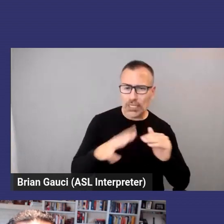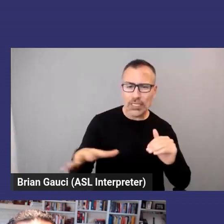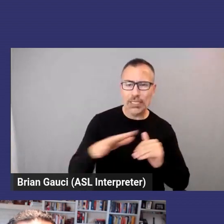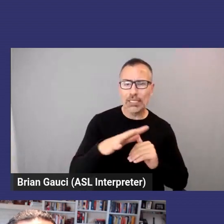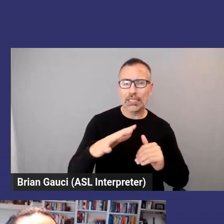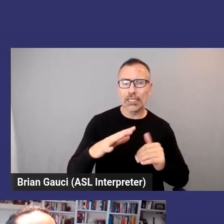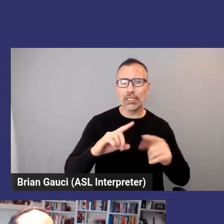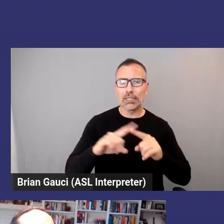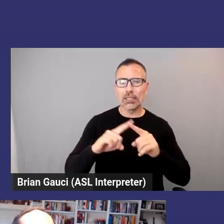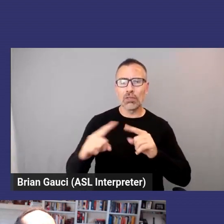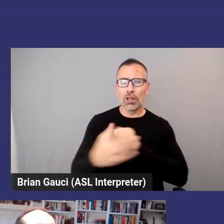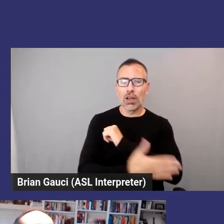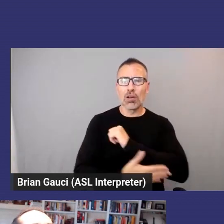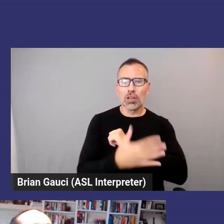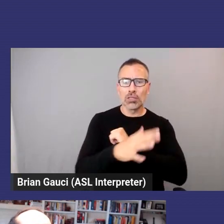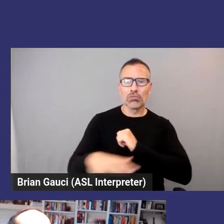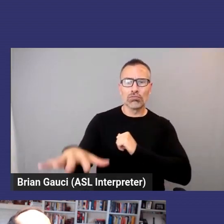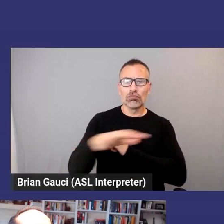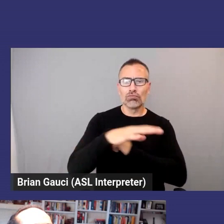Yeah.